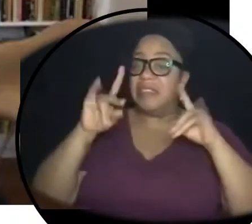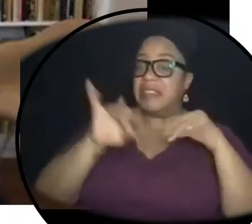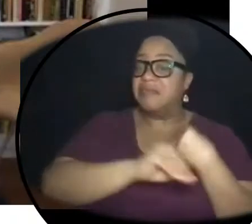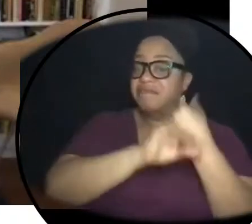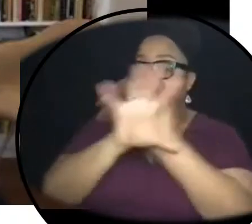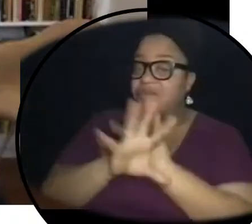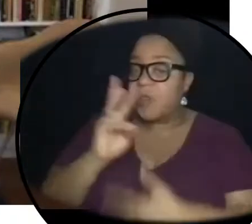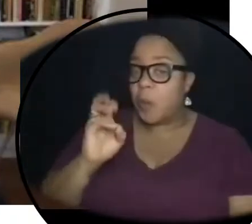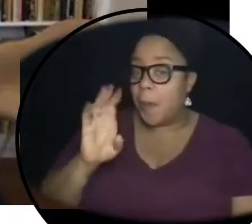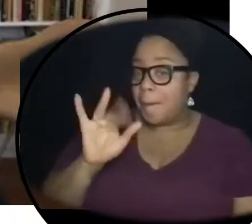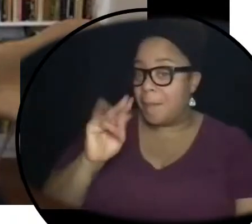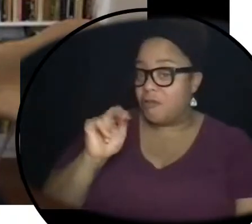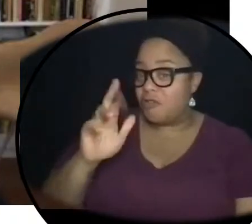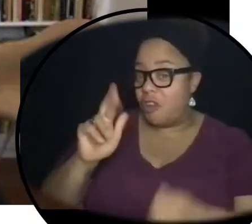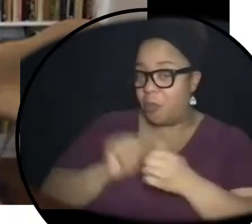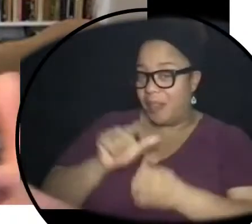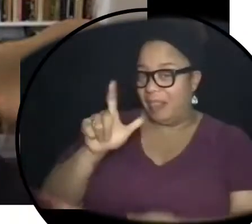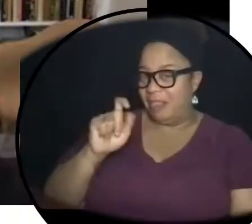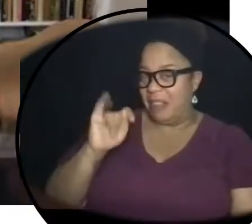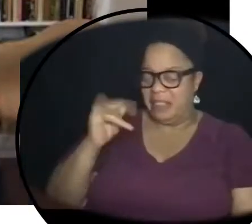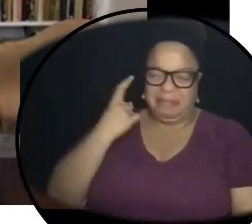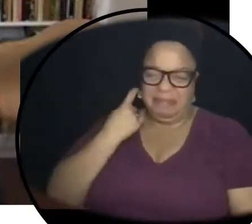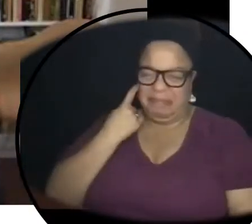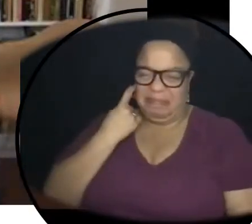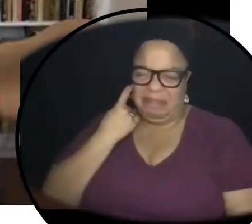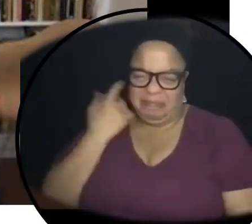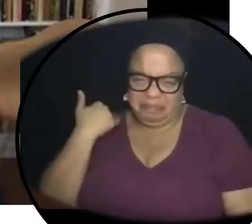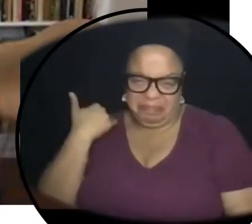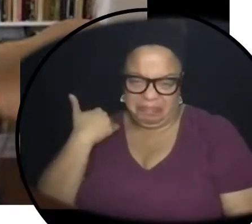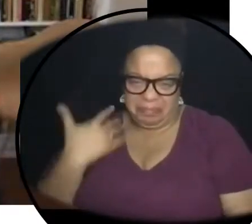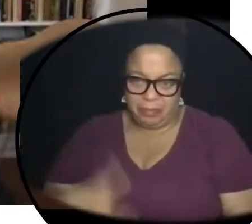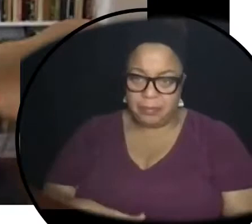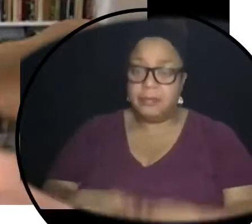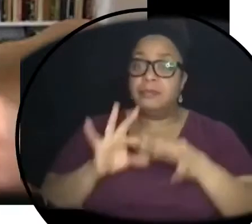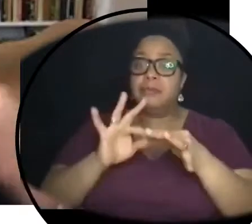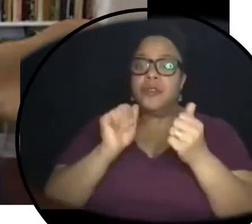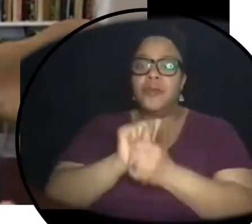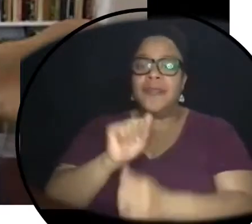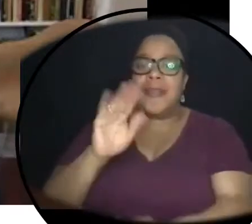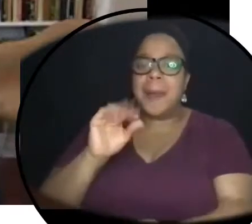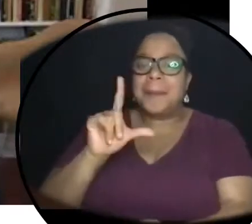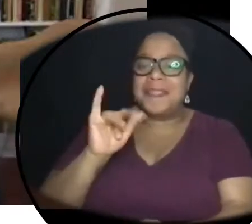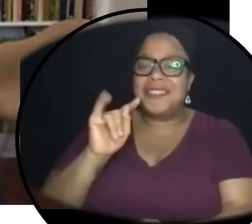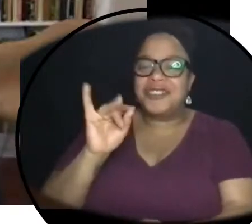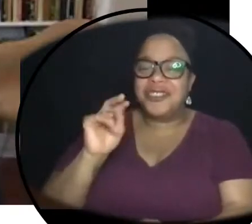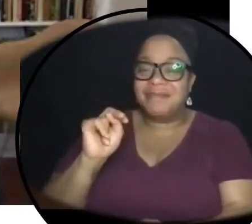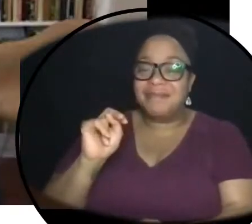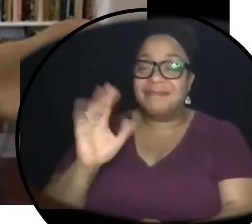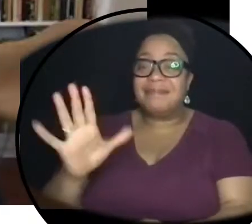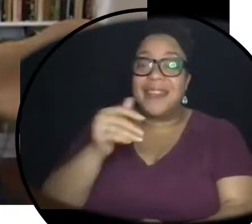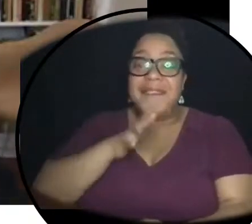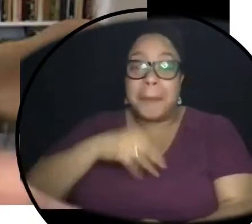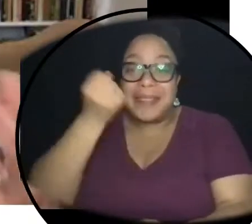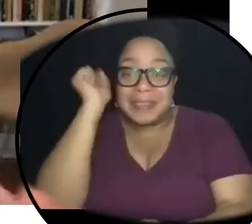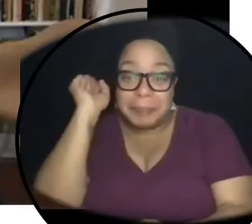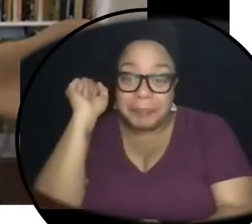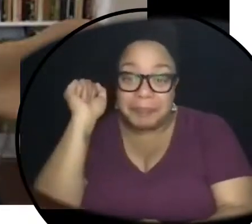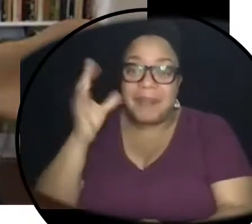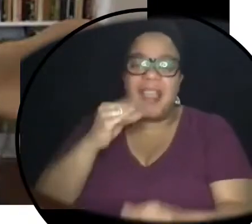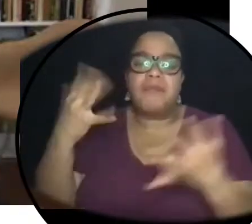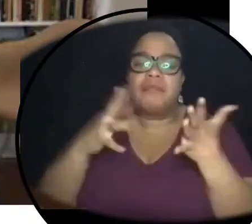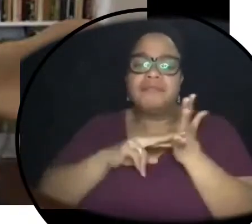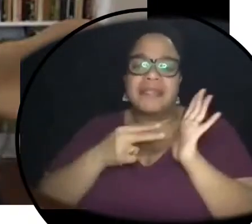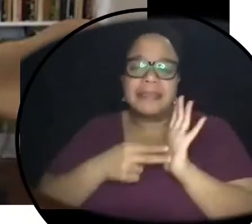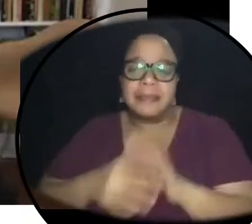I think that abolition has to be placed within an internationalist framework. Let's not only think about the U.S., but let's